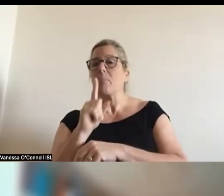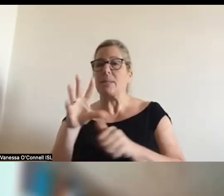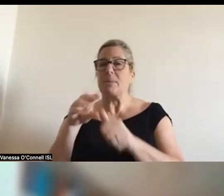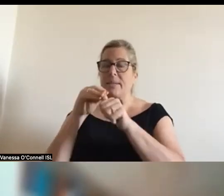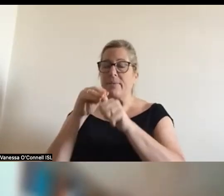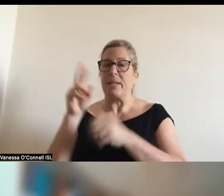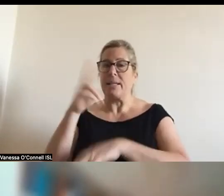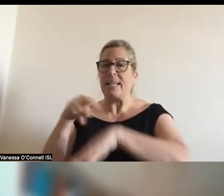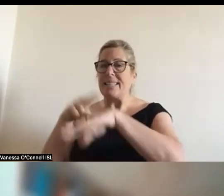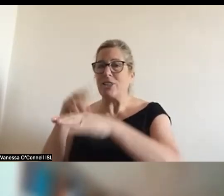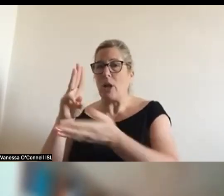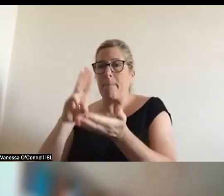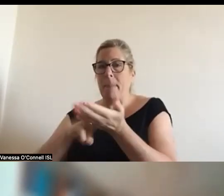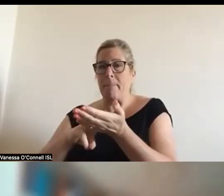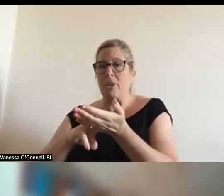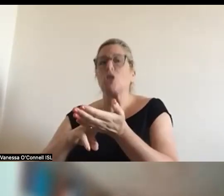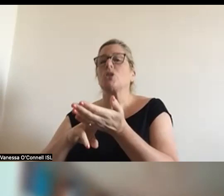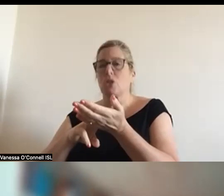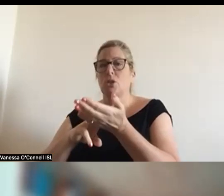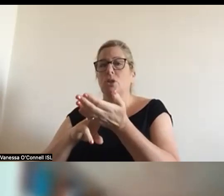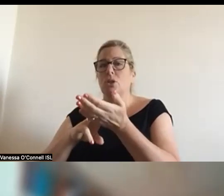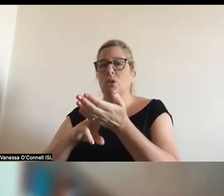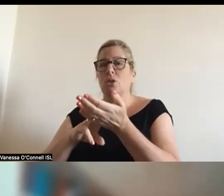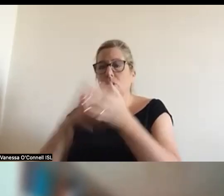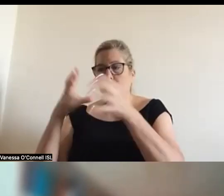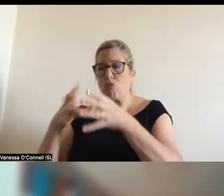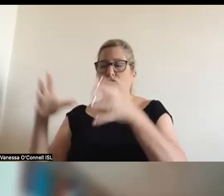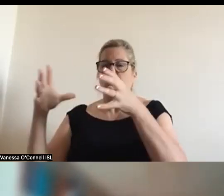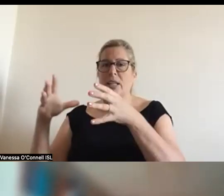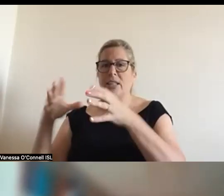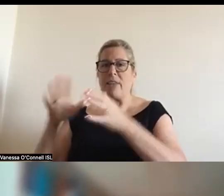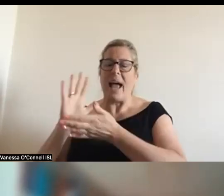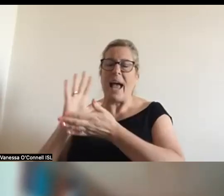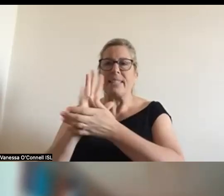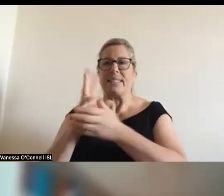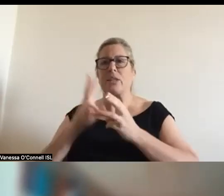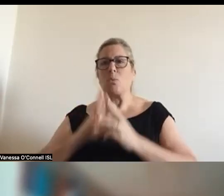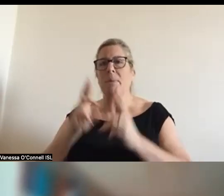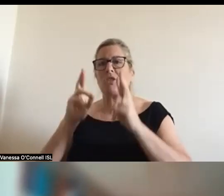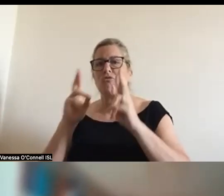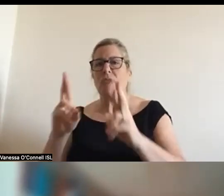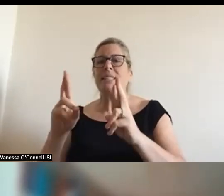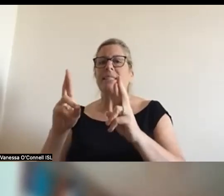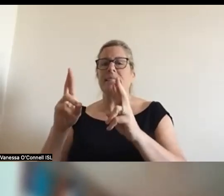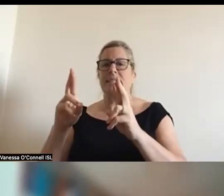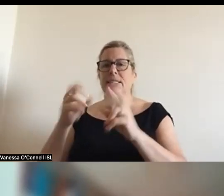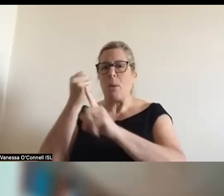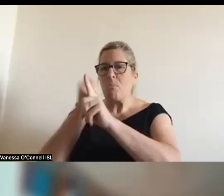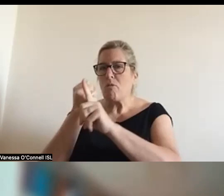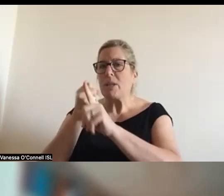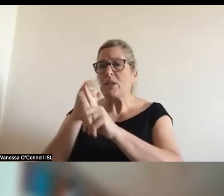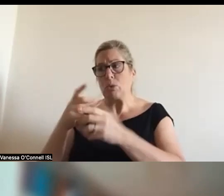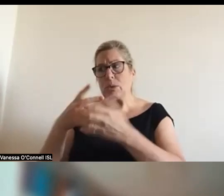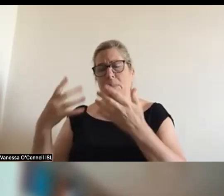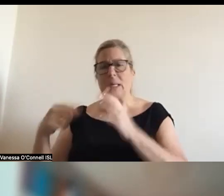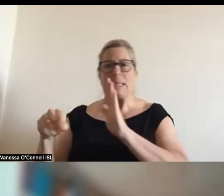is the rise of the anti-women's rights movement. So there is a backlash that is not